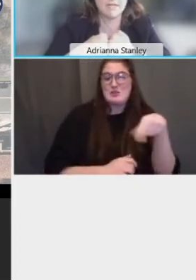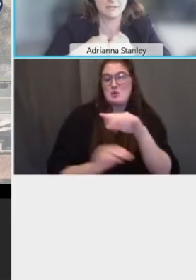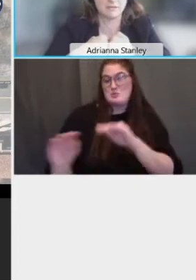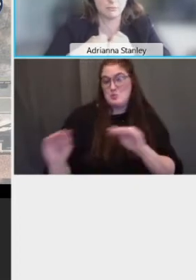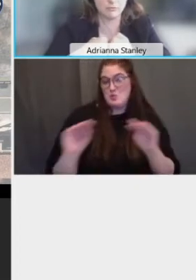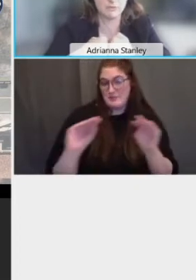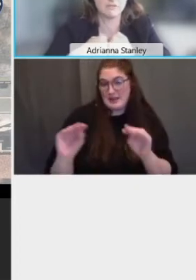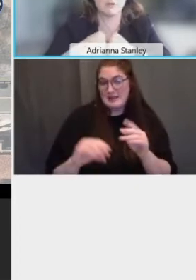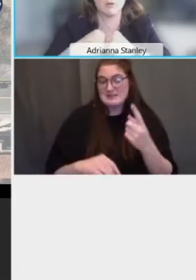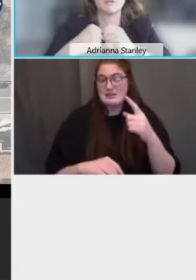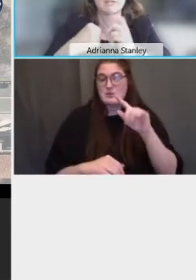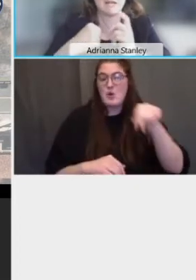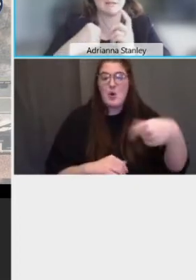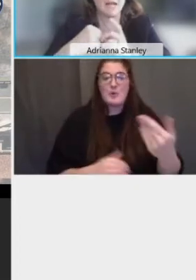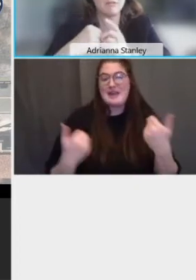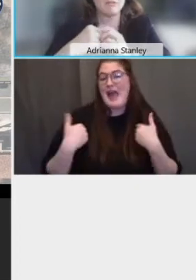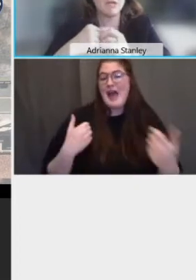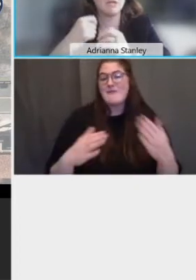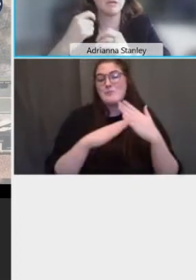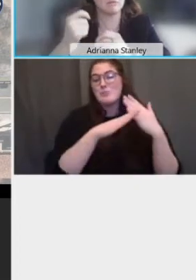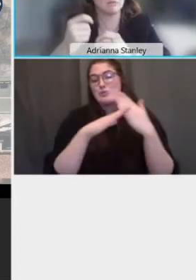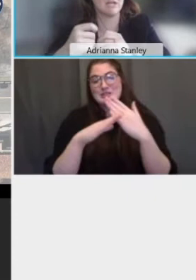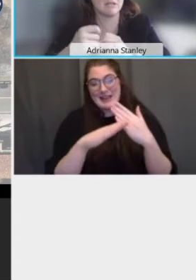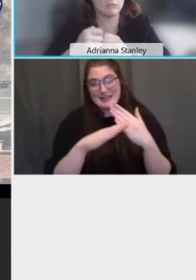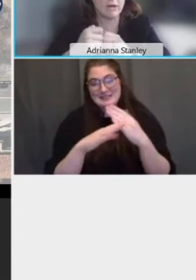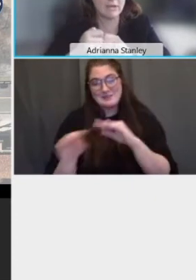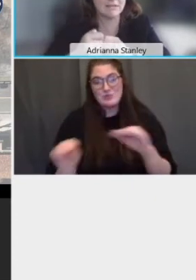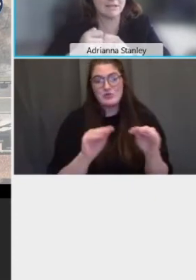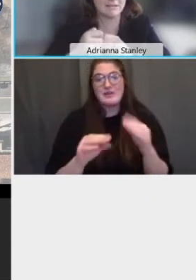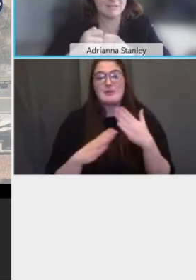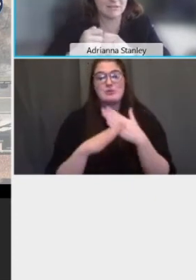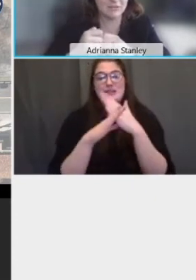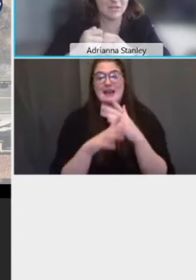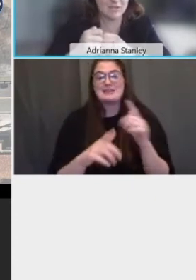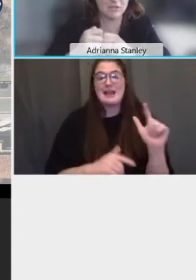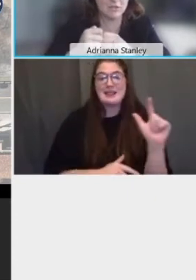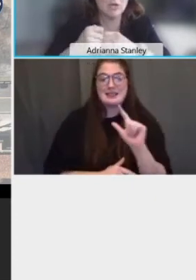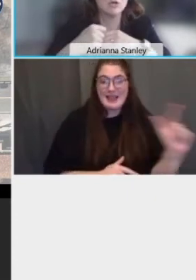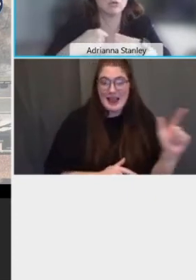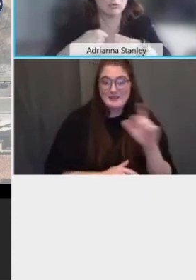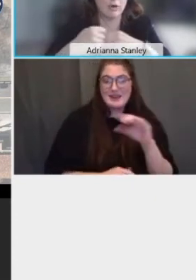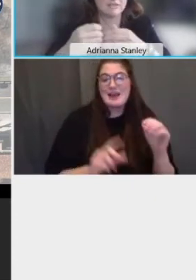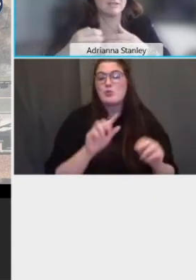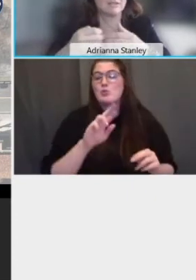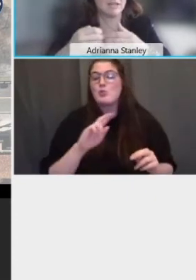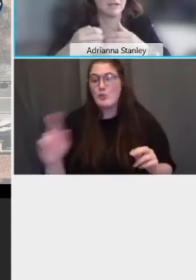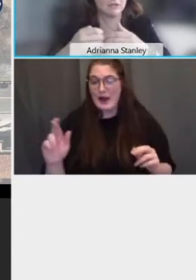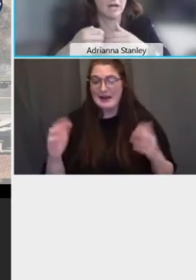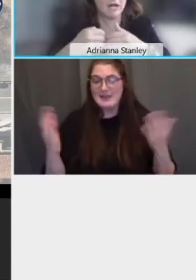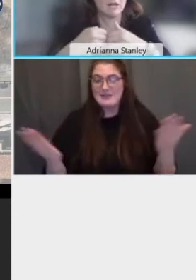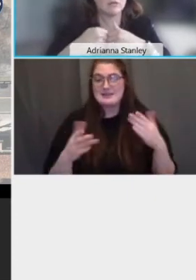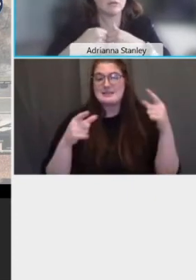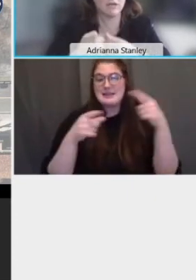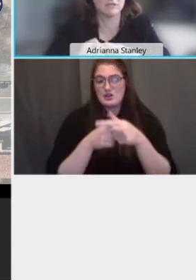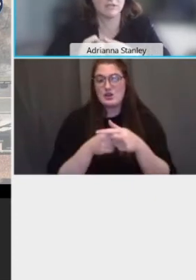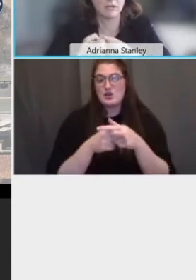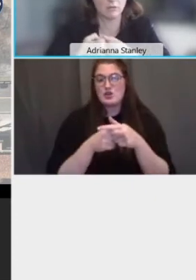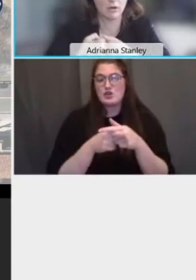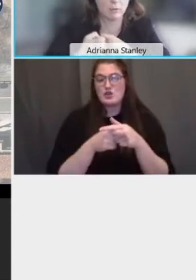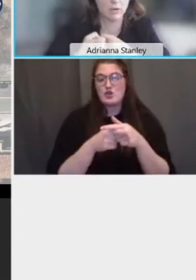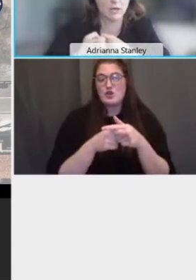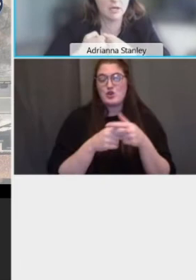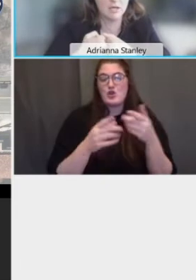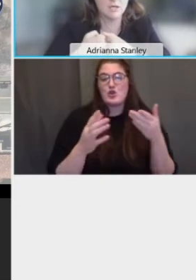be protected movements. So a protected left and a protected right at this intersection, crossing the cycle track and crossing